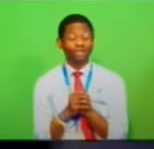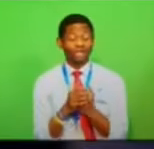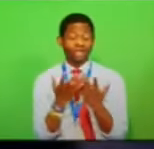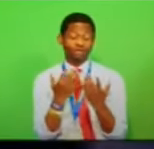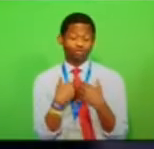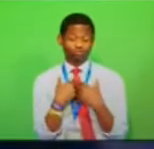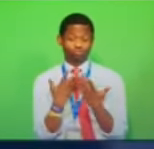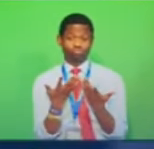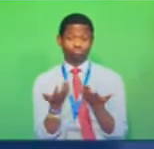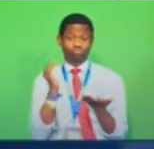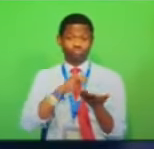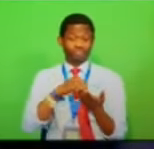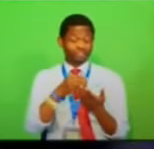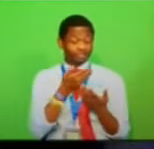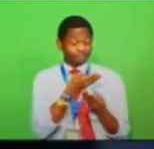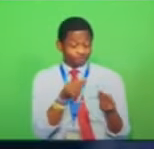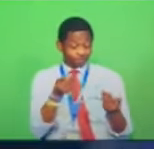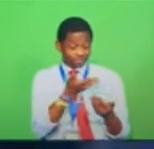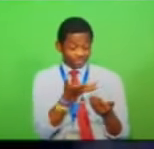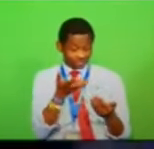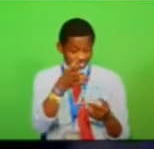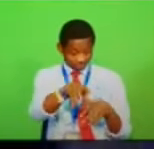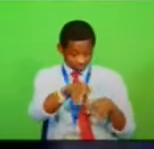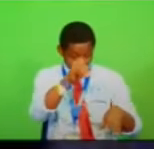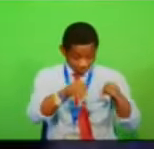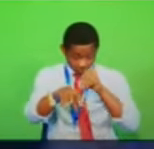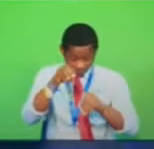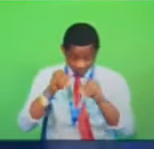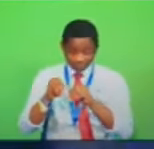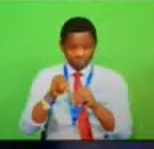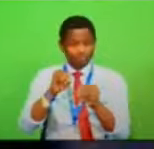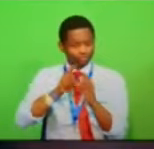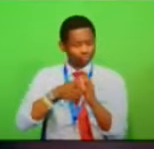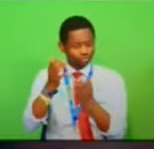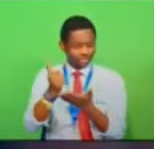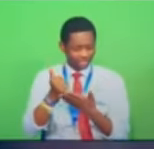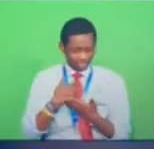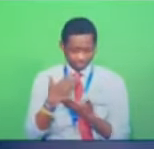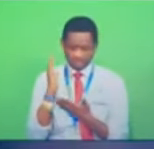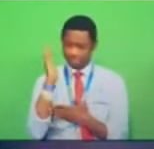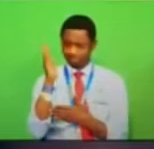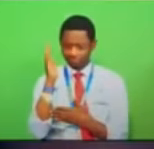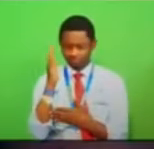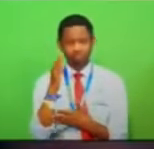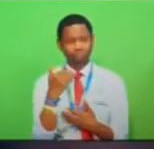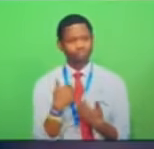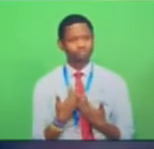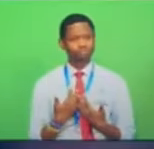few salient points I have picked so far, which is going to be a bedrock of what I'm going to talk about.